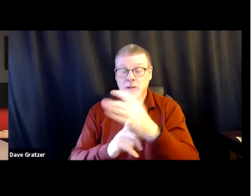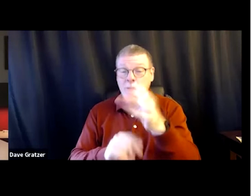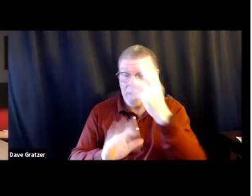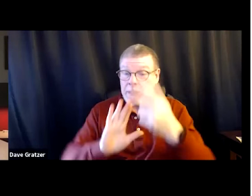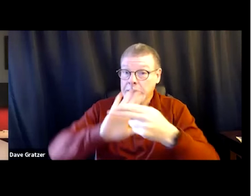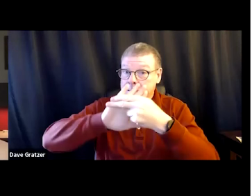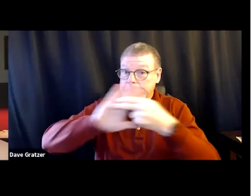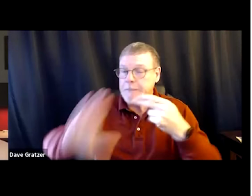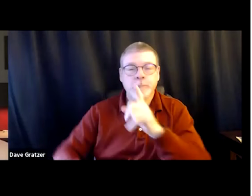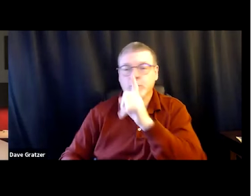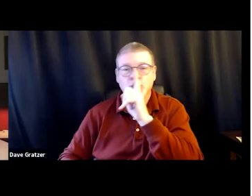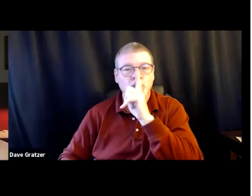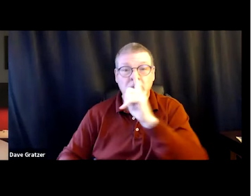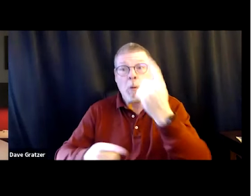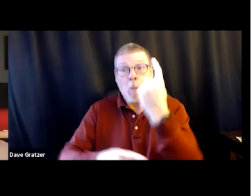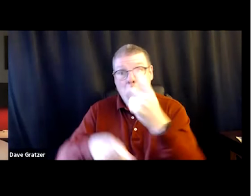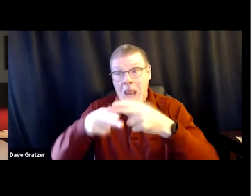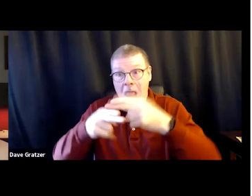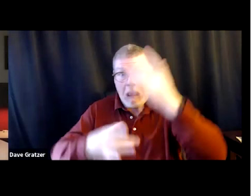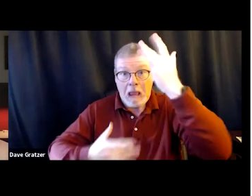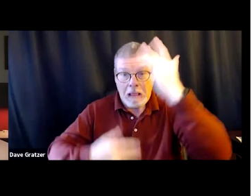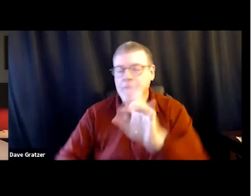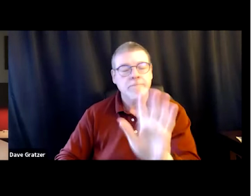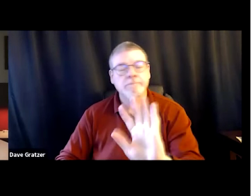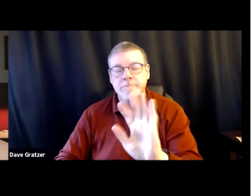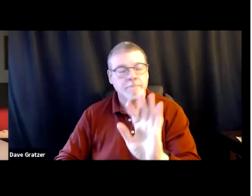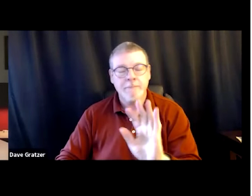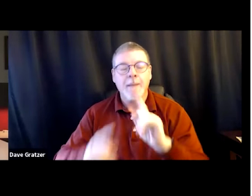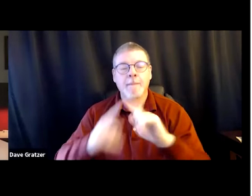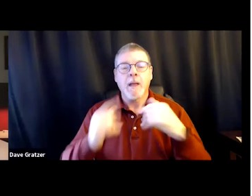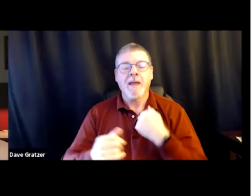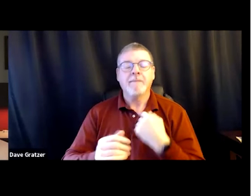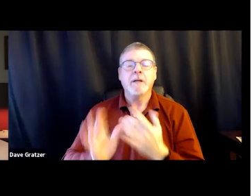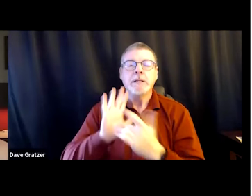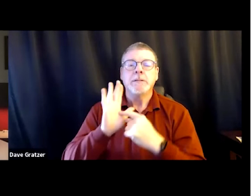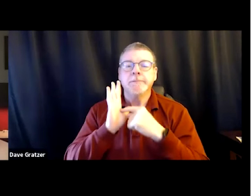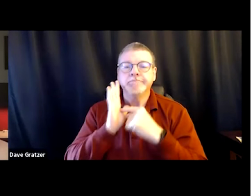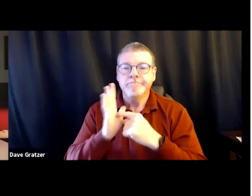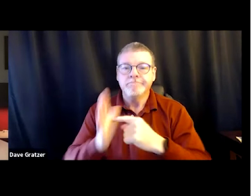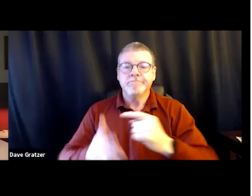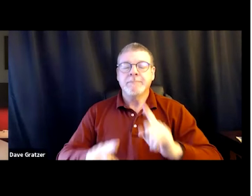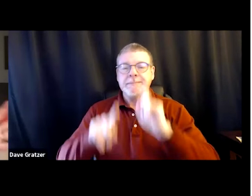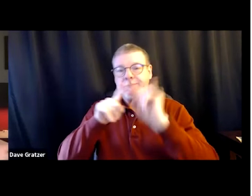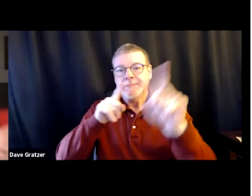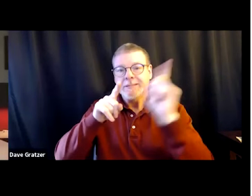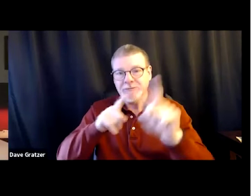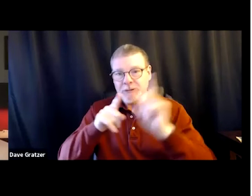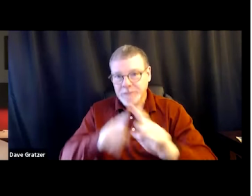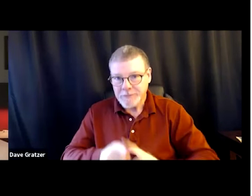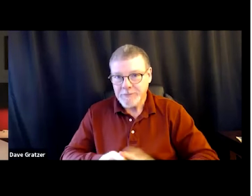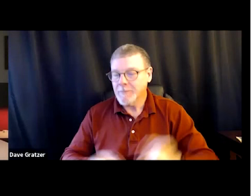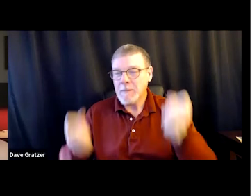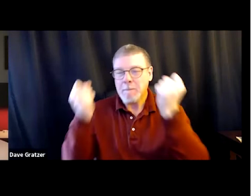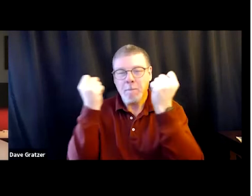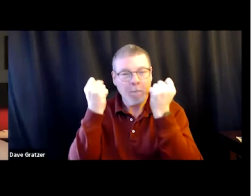in the sense that it's a particular disease, but instead it's a constellation of symptoms with multifactorial causes. So there's a bunch of